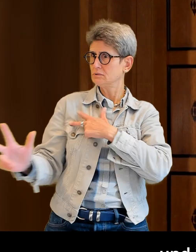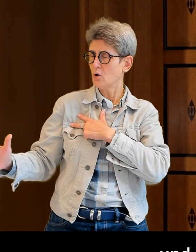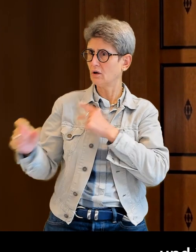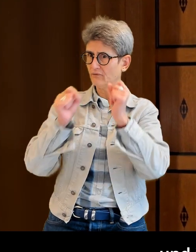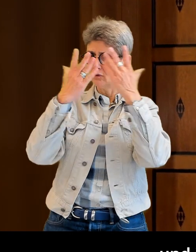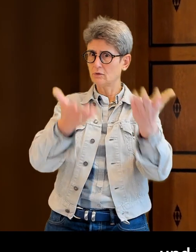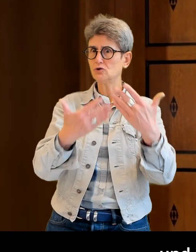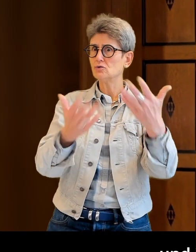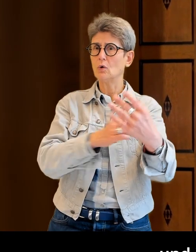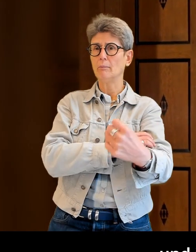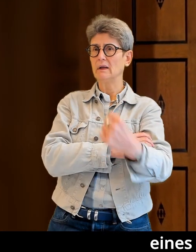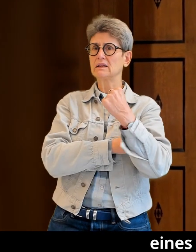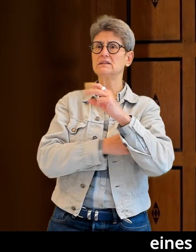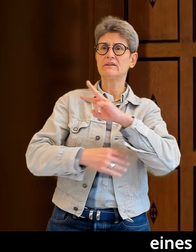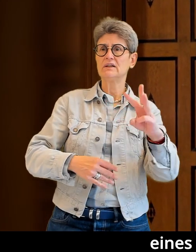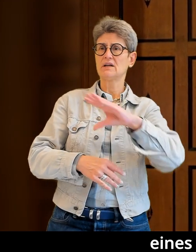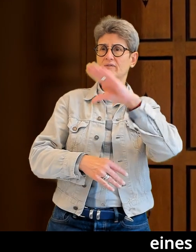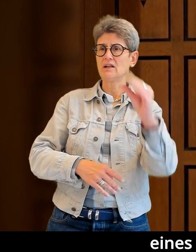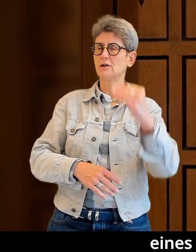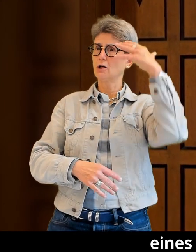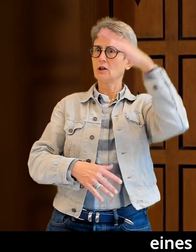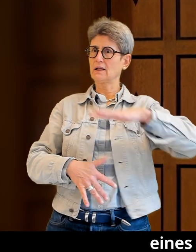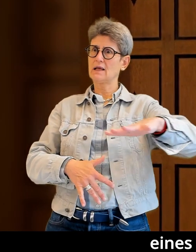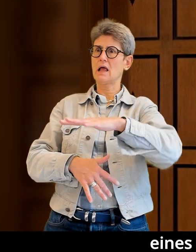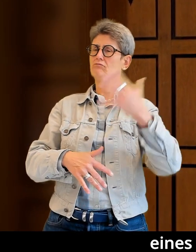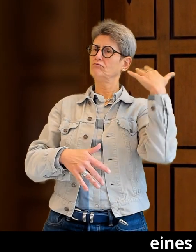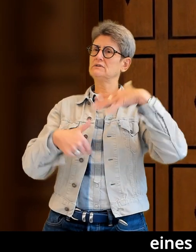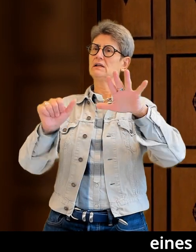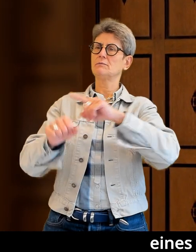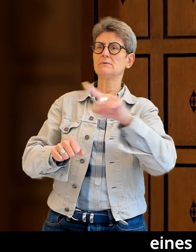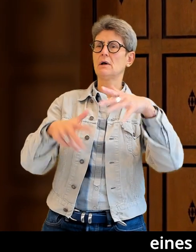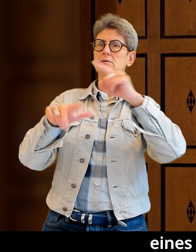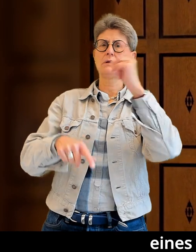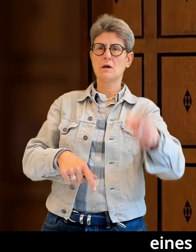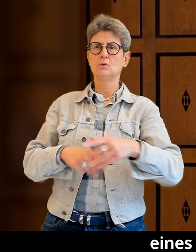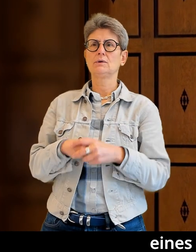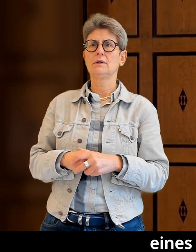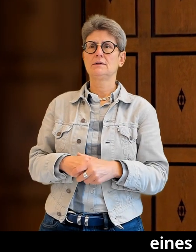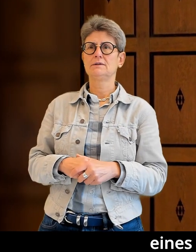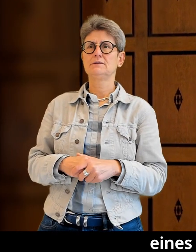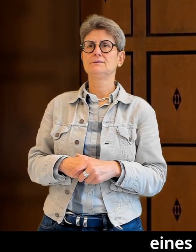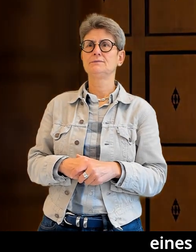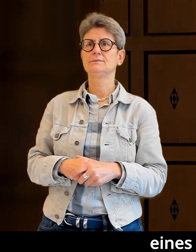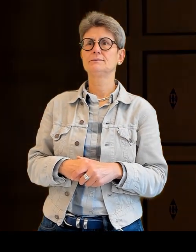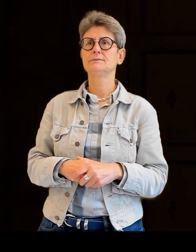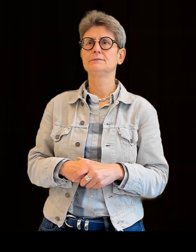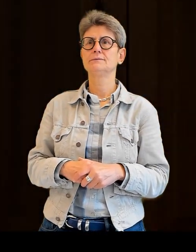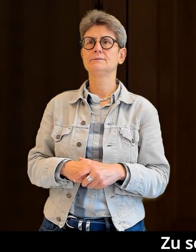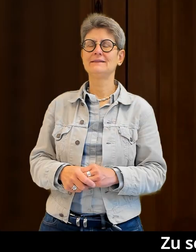which testifies to the wonder of one of the most powerful West African kingdoms in the 16th to the 18th